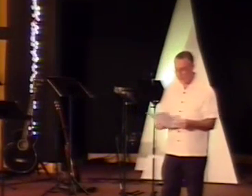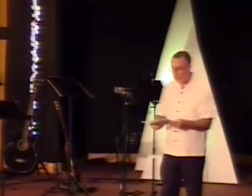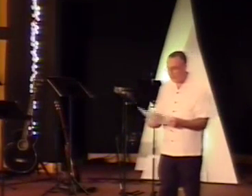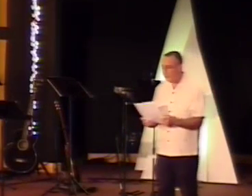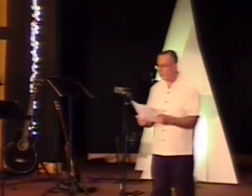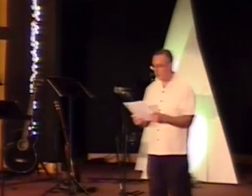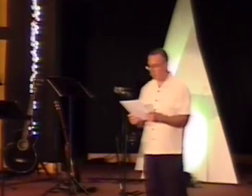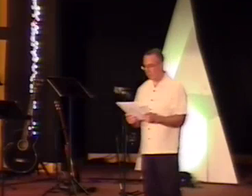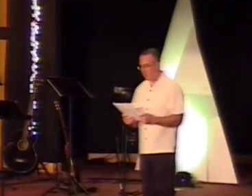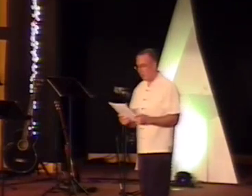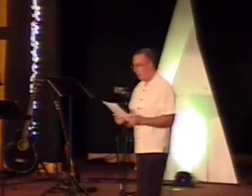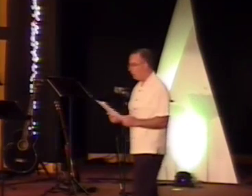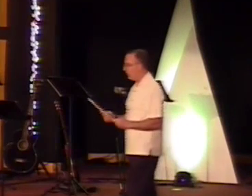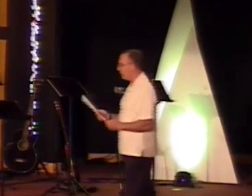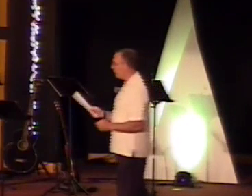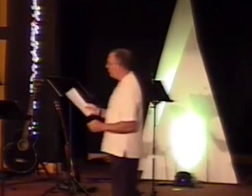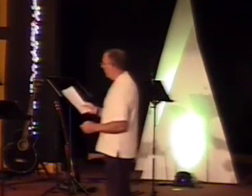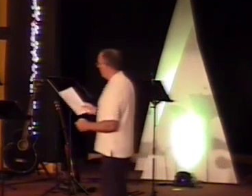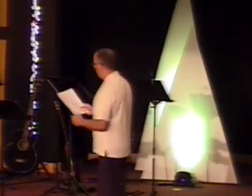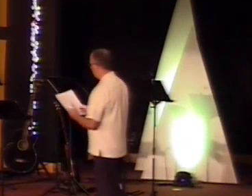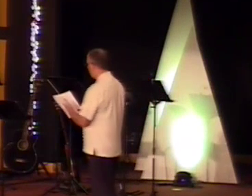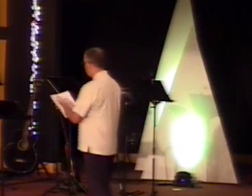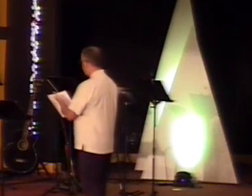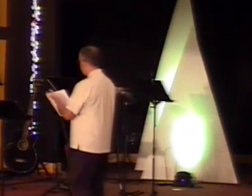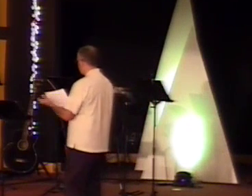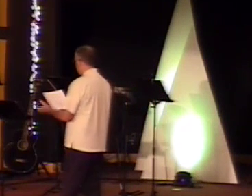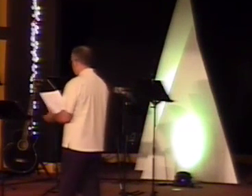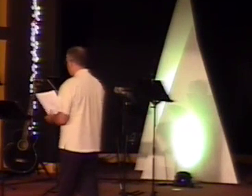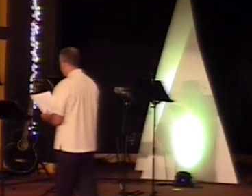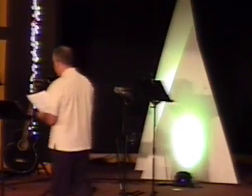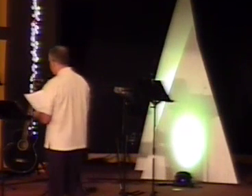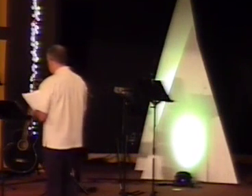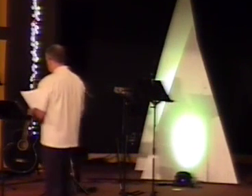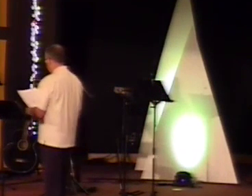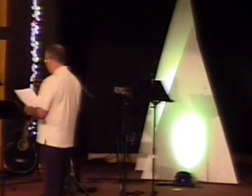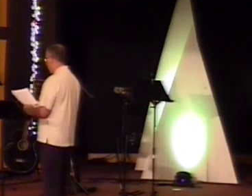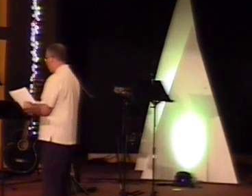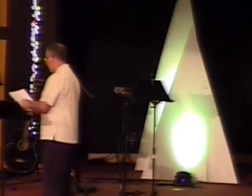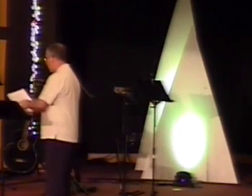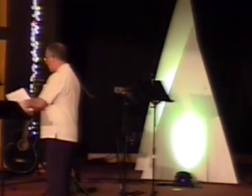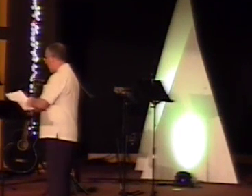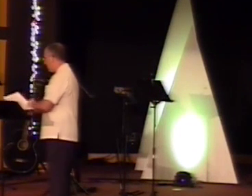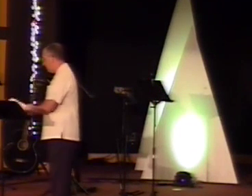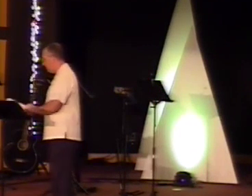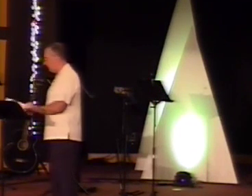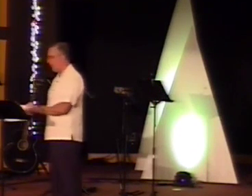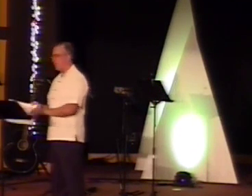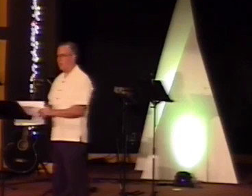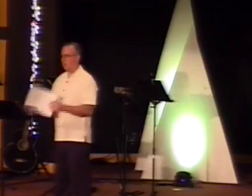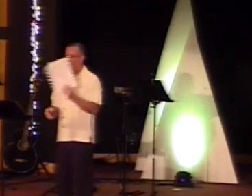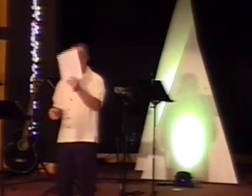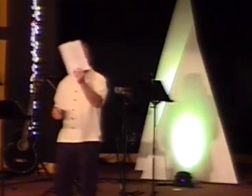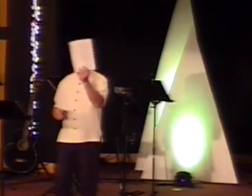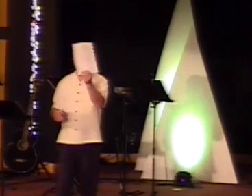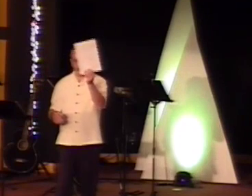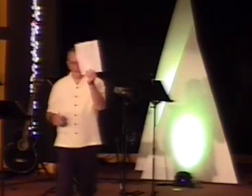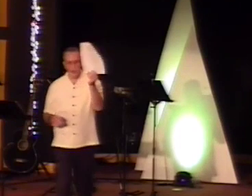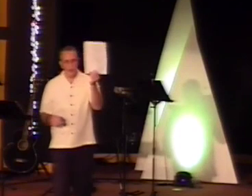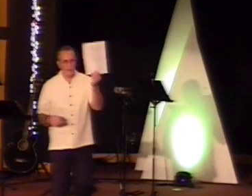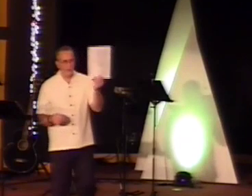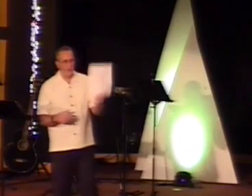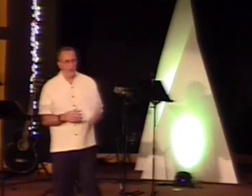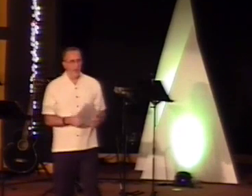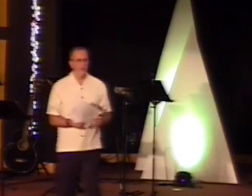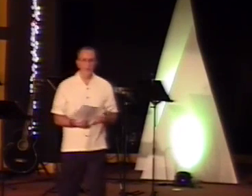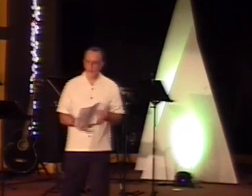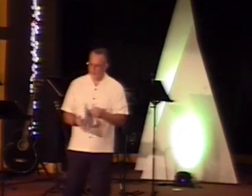about 8 or 9 pages called Vision 2016-2020, and it has 8 practices of South Severn Christian